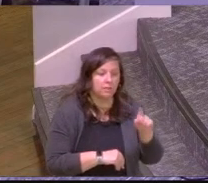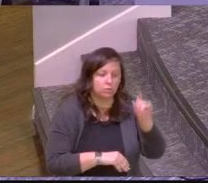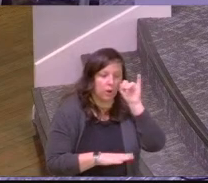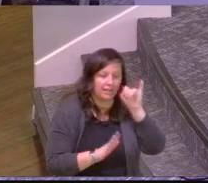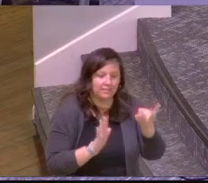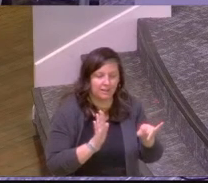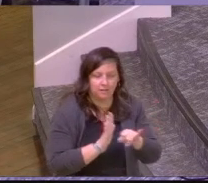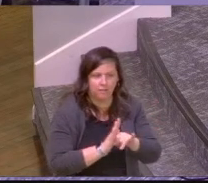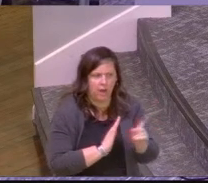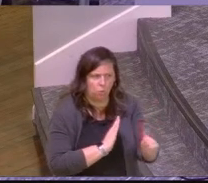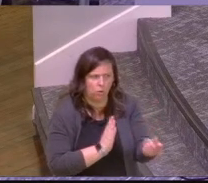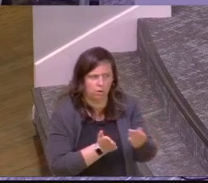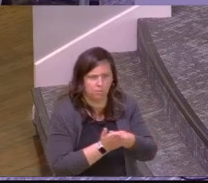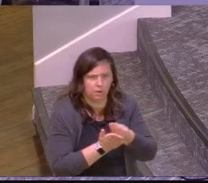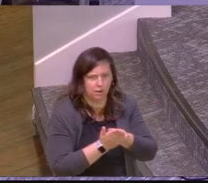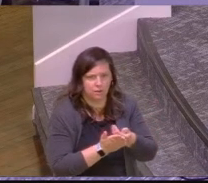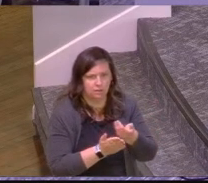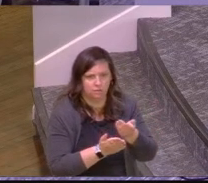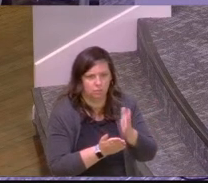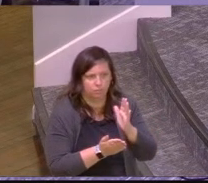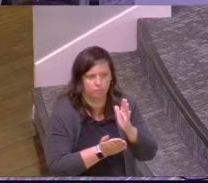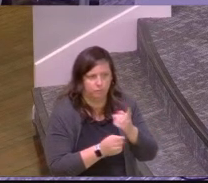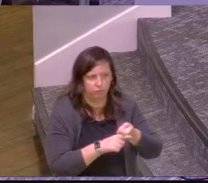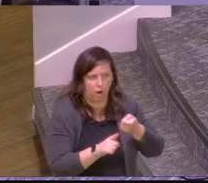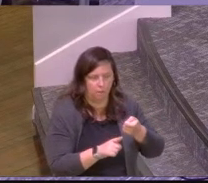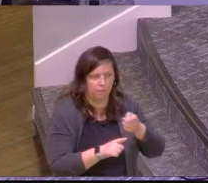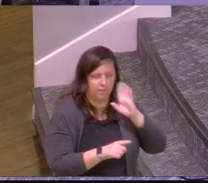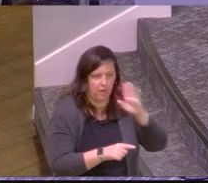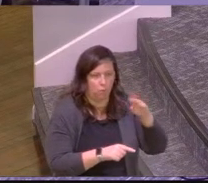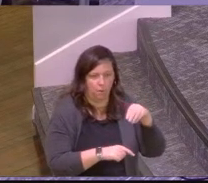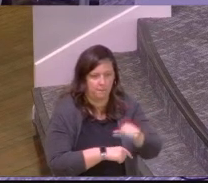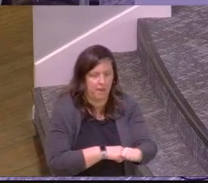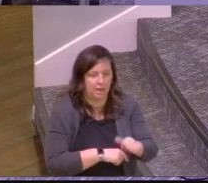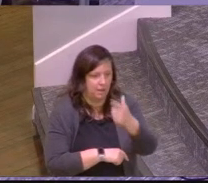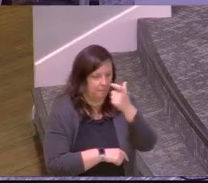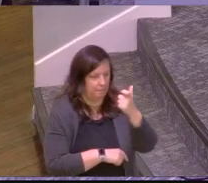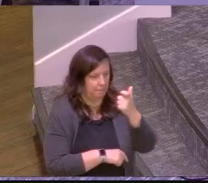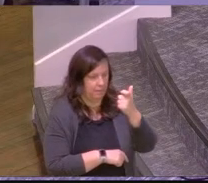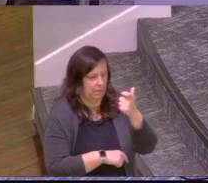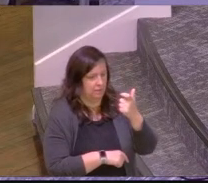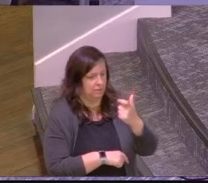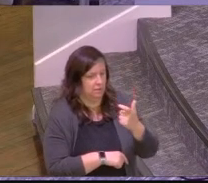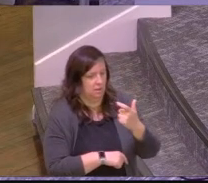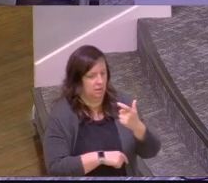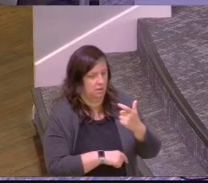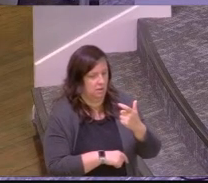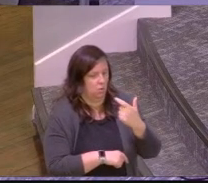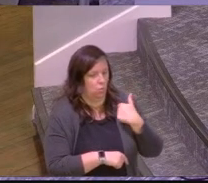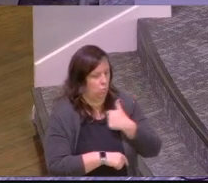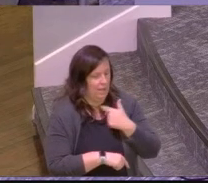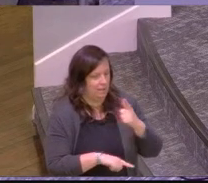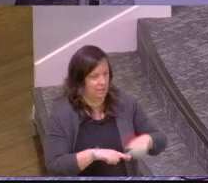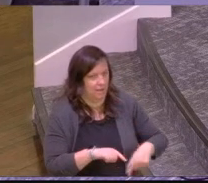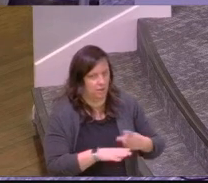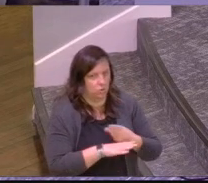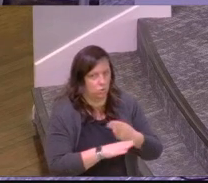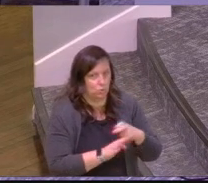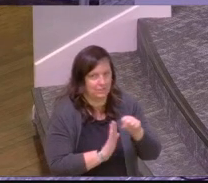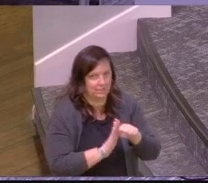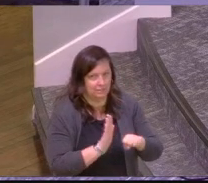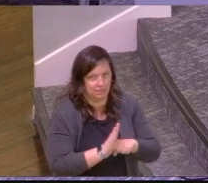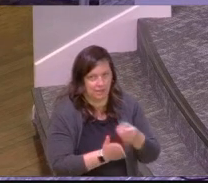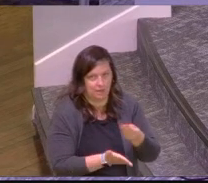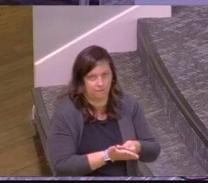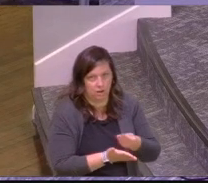has the mechanism to do that, because as a school board, we cannot utilize state funds for something that does